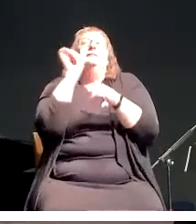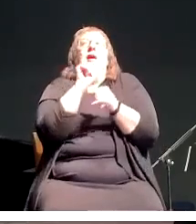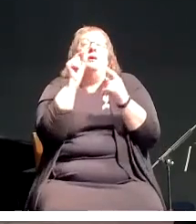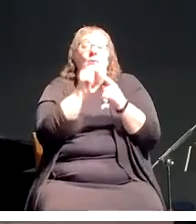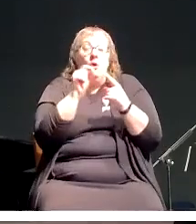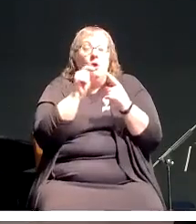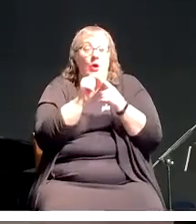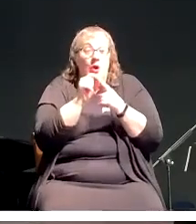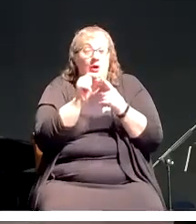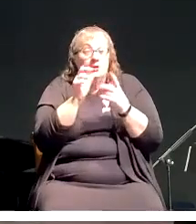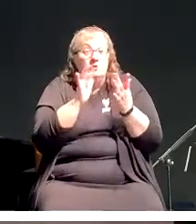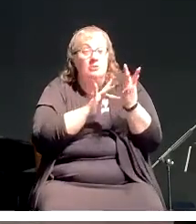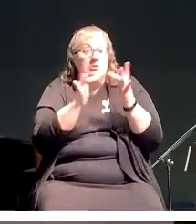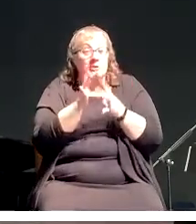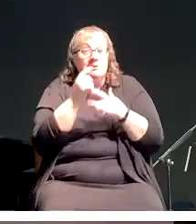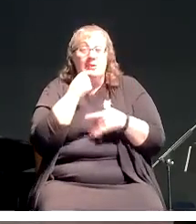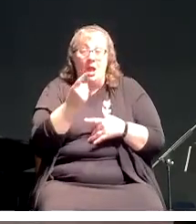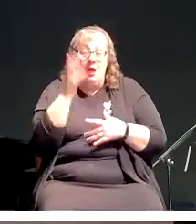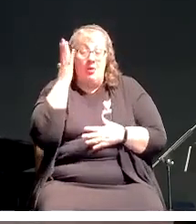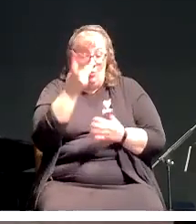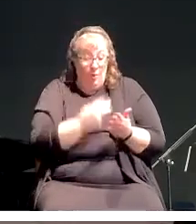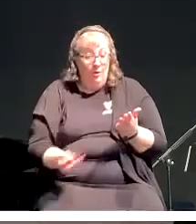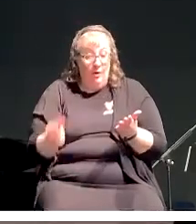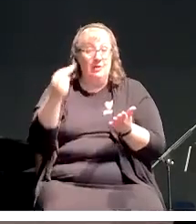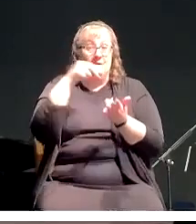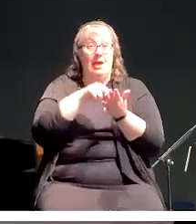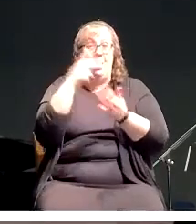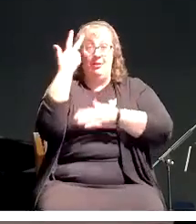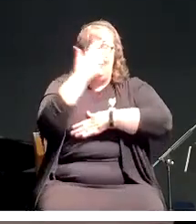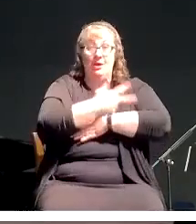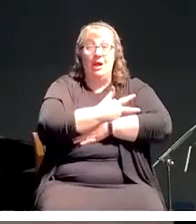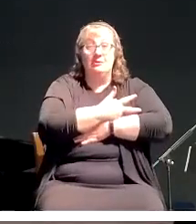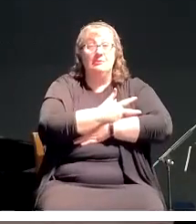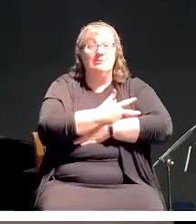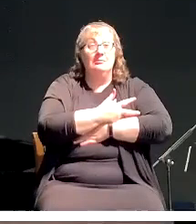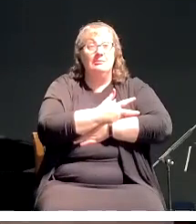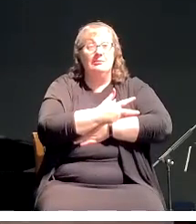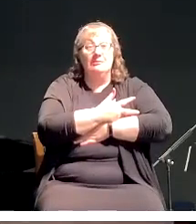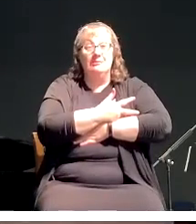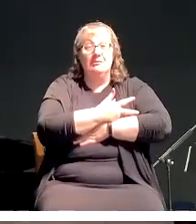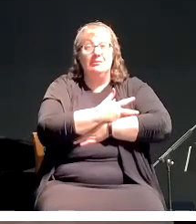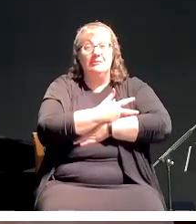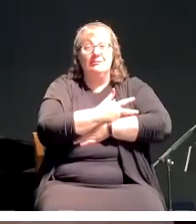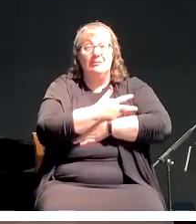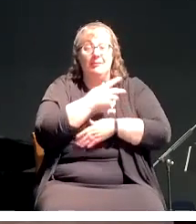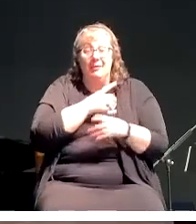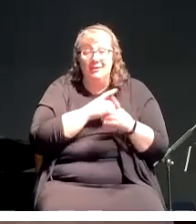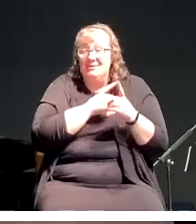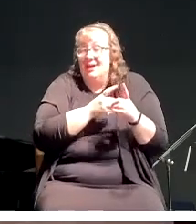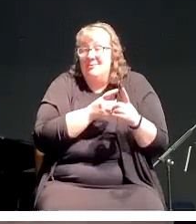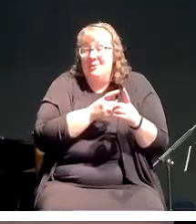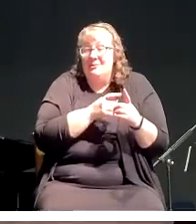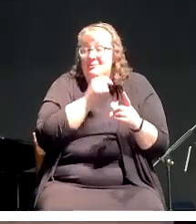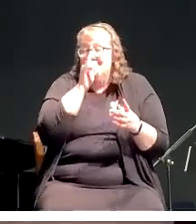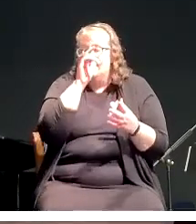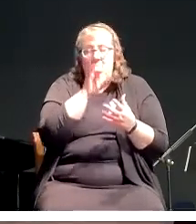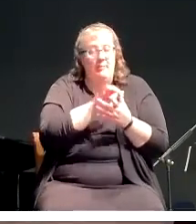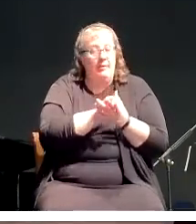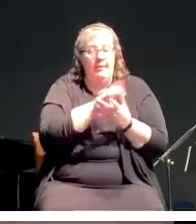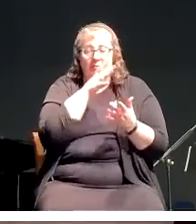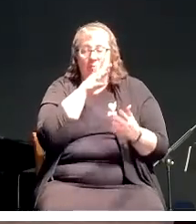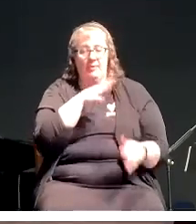words that Jesus had said where he would rise again in 3 days. But the disciples did not believe these